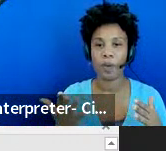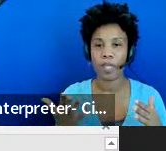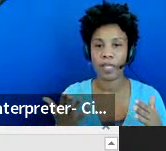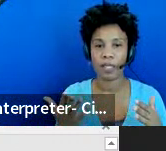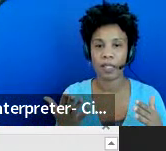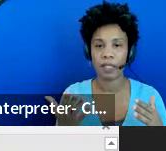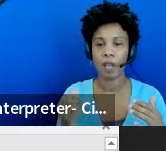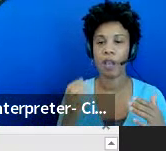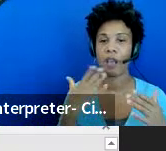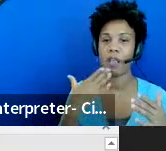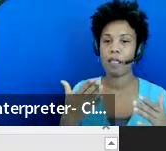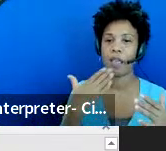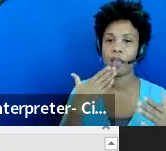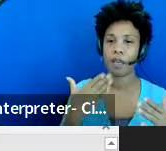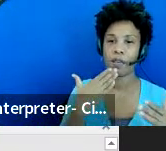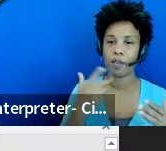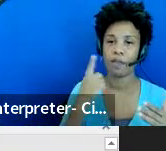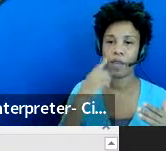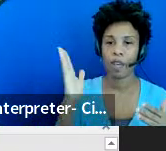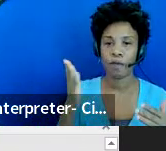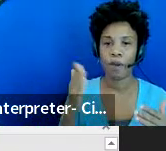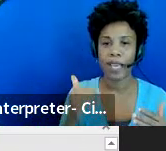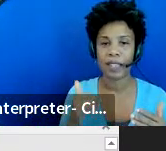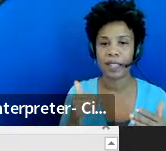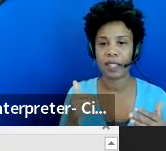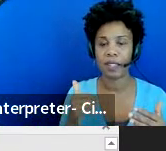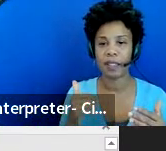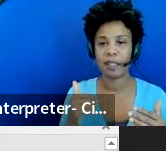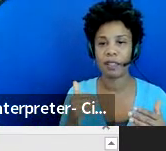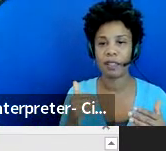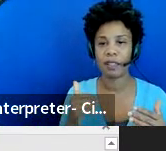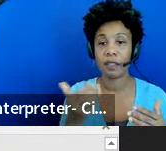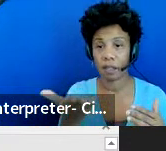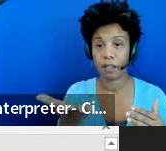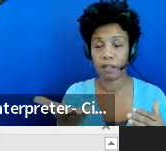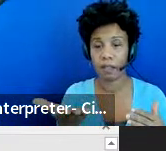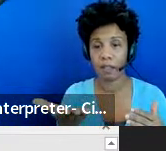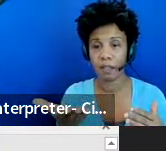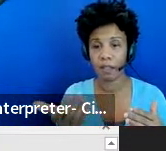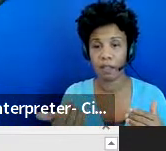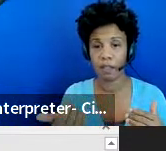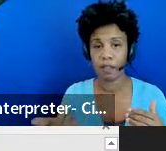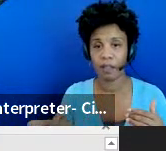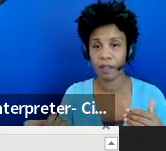very this appreciated. Right, this is